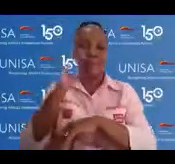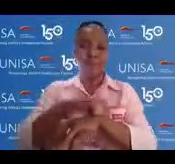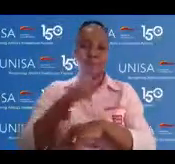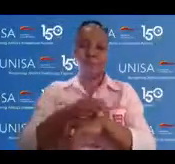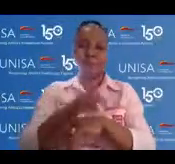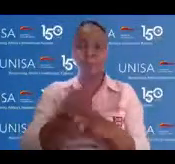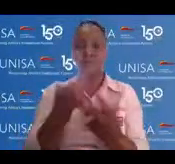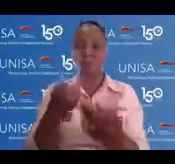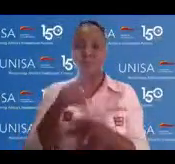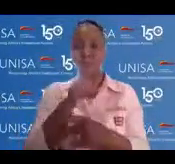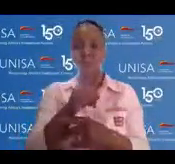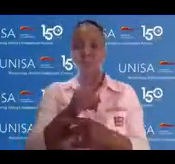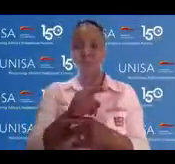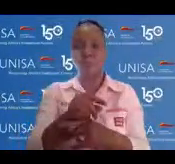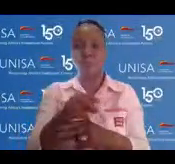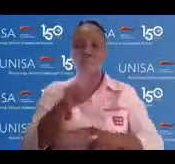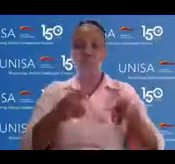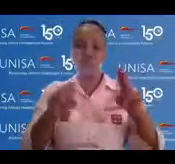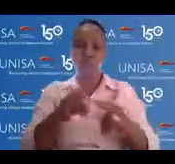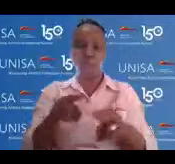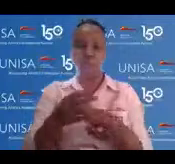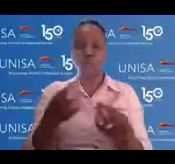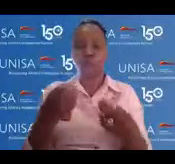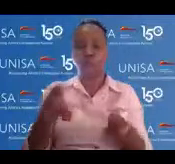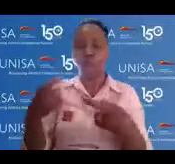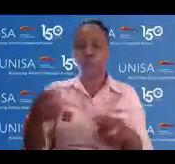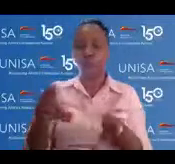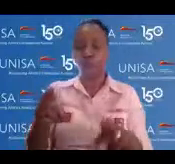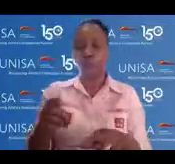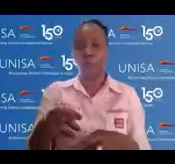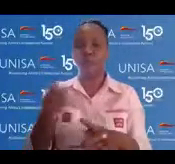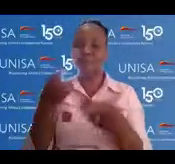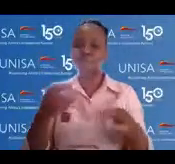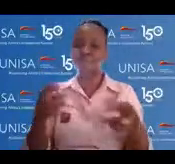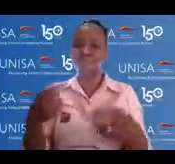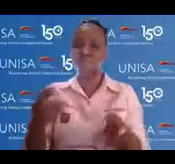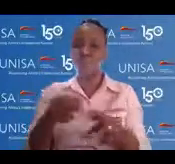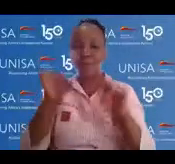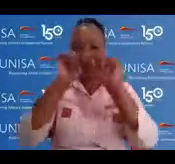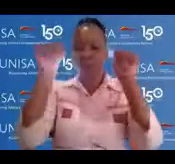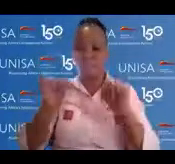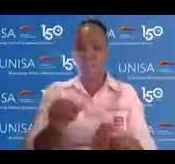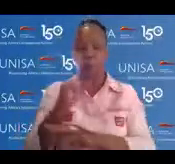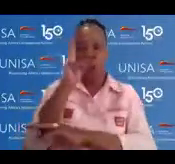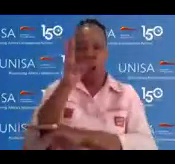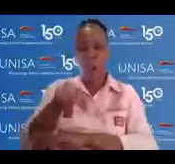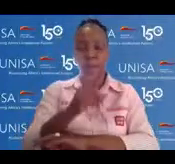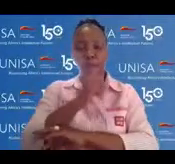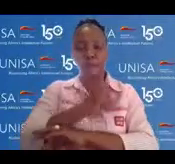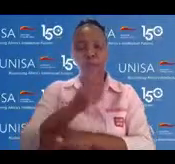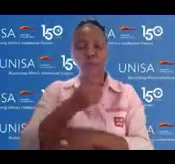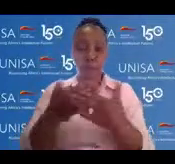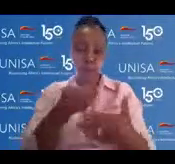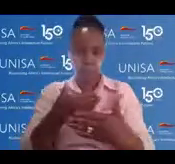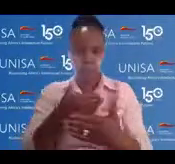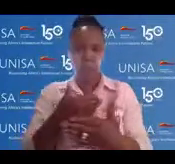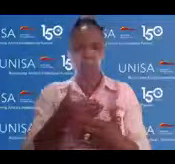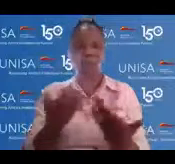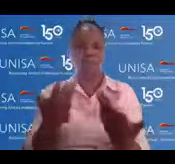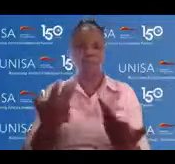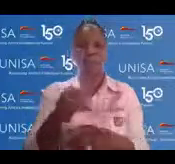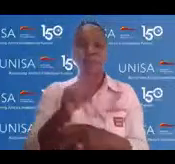In the next section, we're going to go now to the actual tools, the proctoring systems that we use. But before I go to that, Jess and